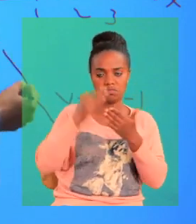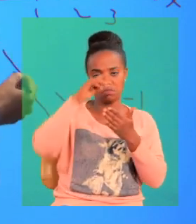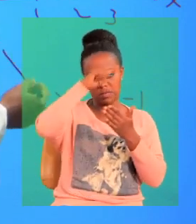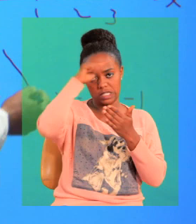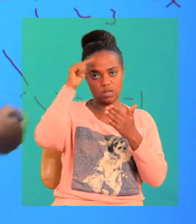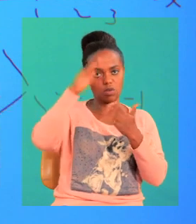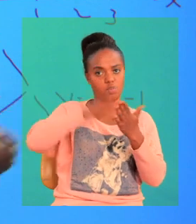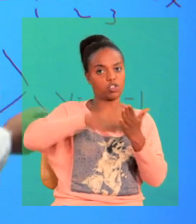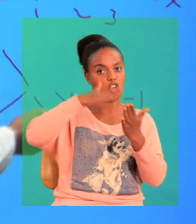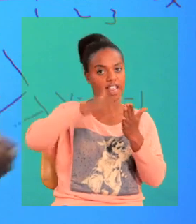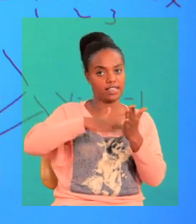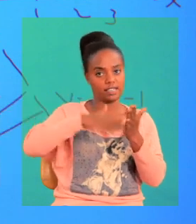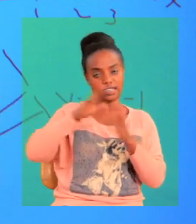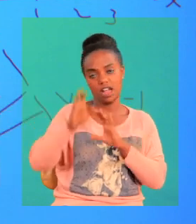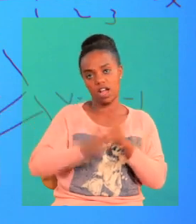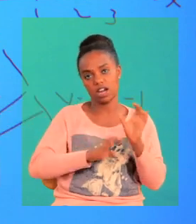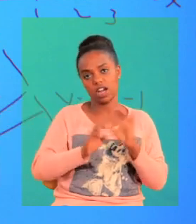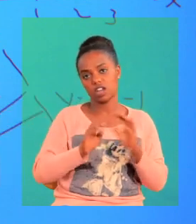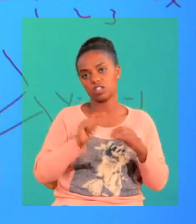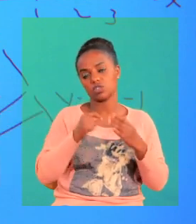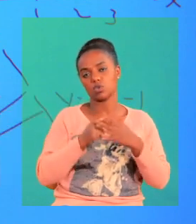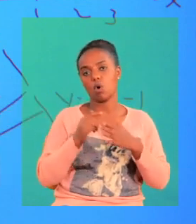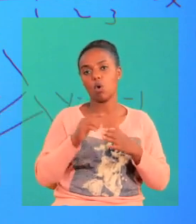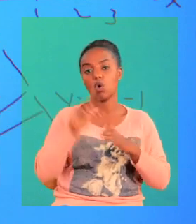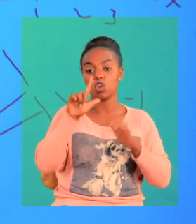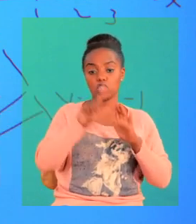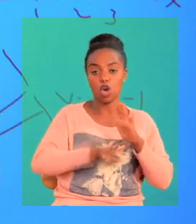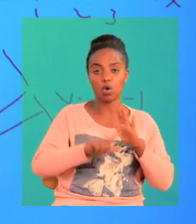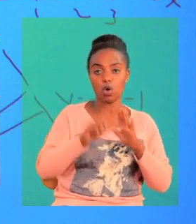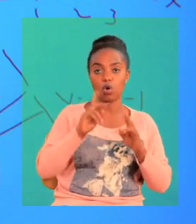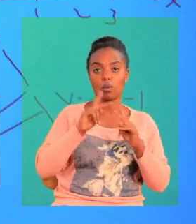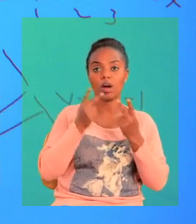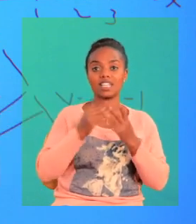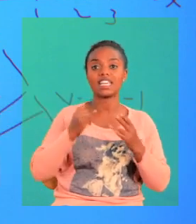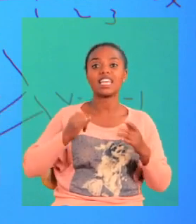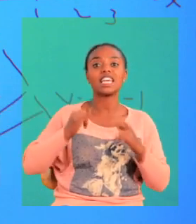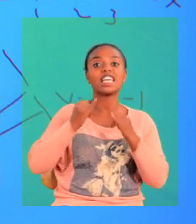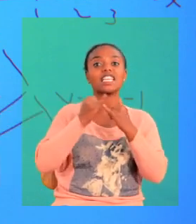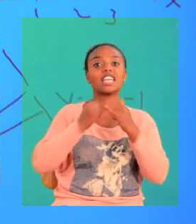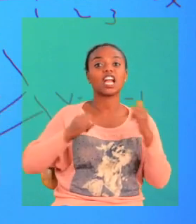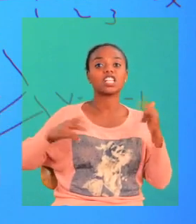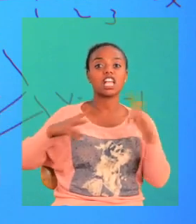shade the lower part, the intersection part of the graph will be